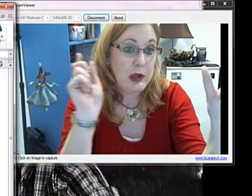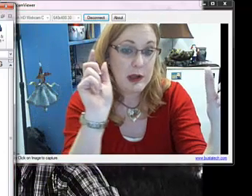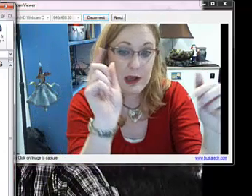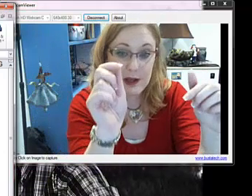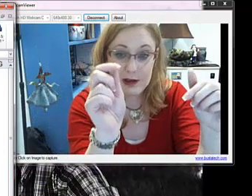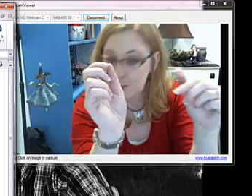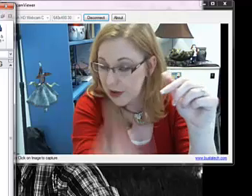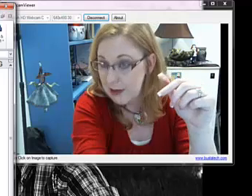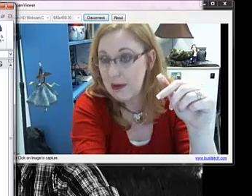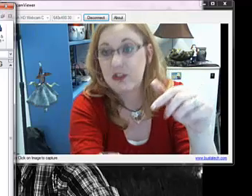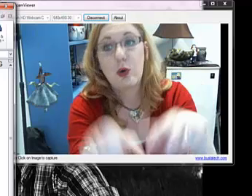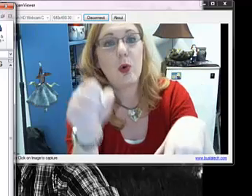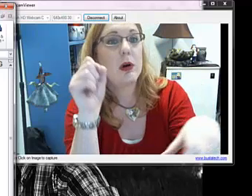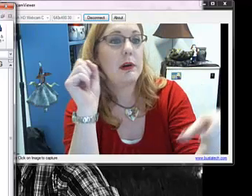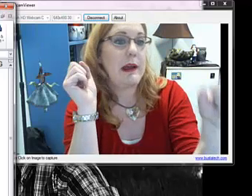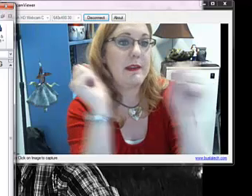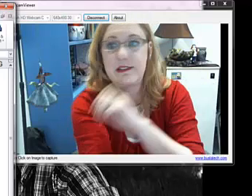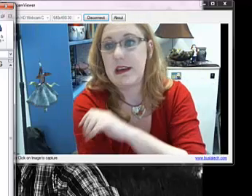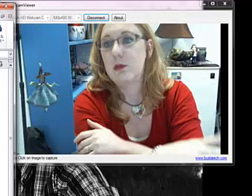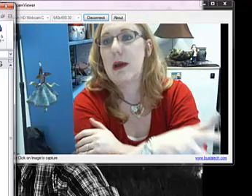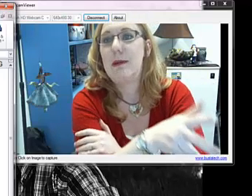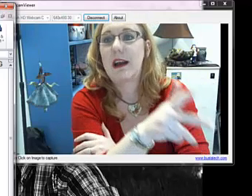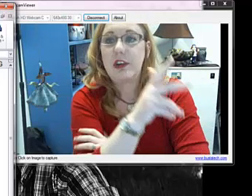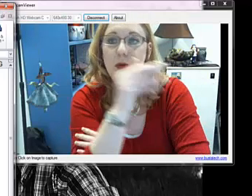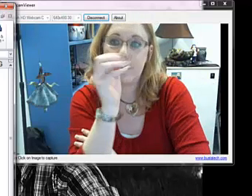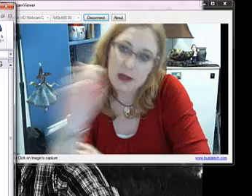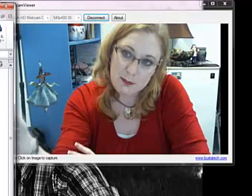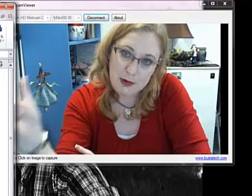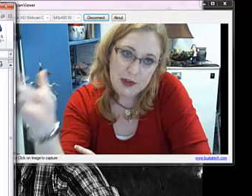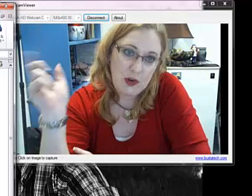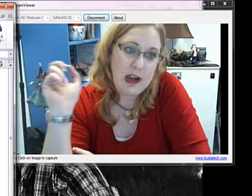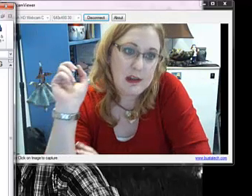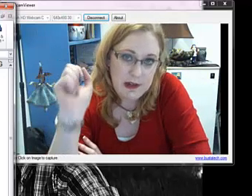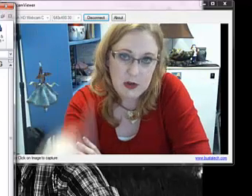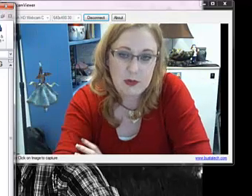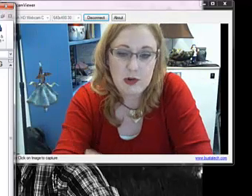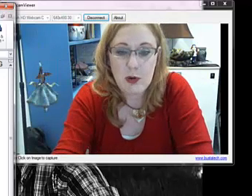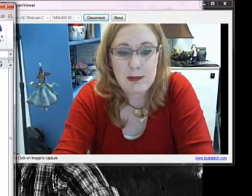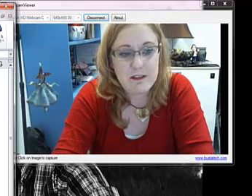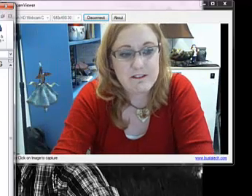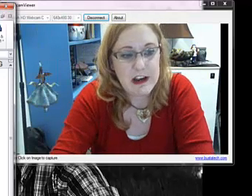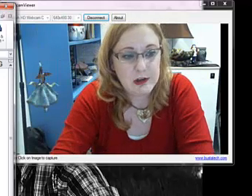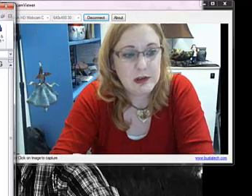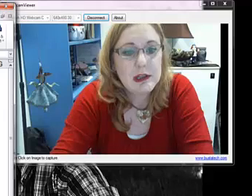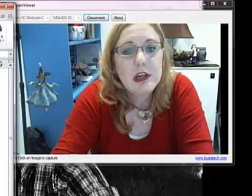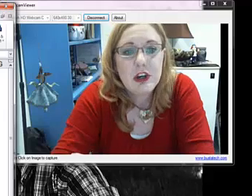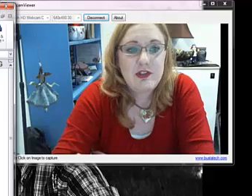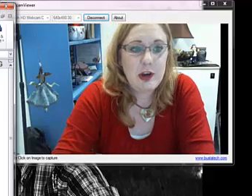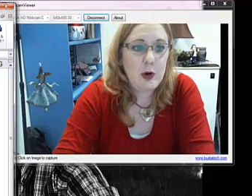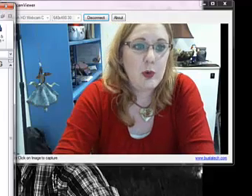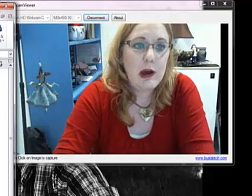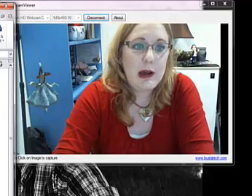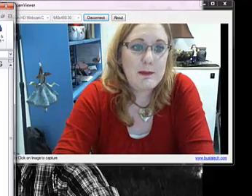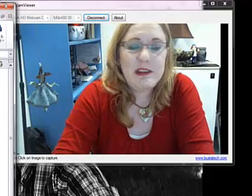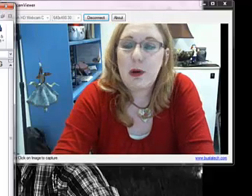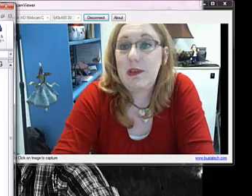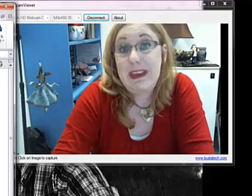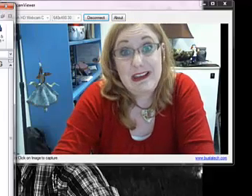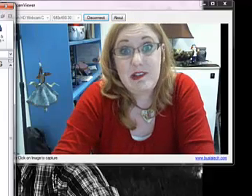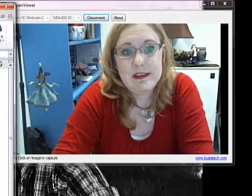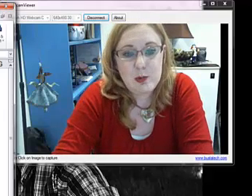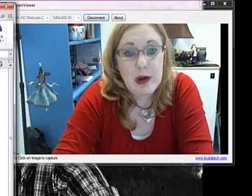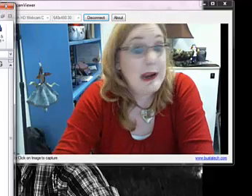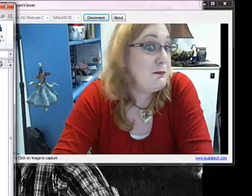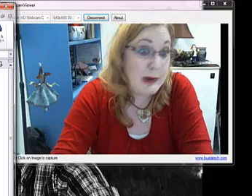video, put in my score, and then send it right back to you, and then input the grade, and then you'll know about the final. So that's probably